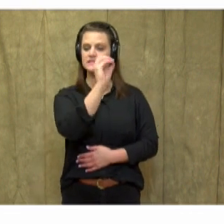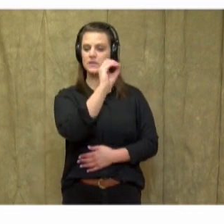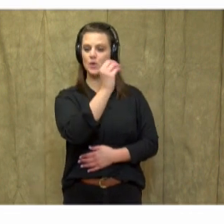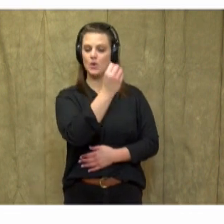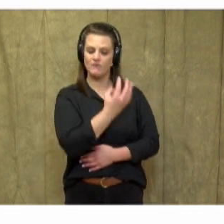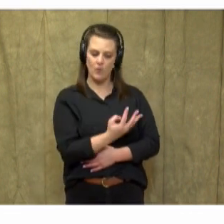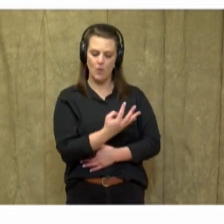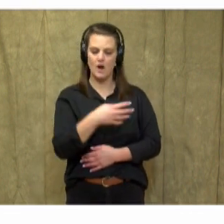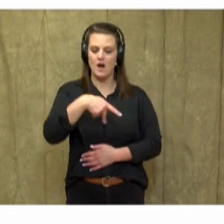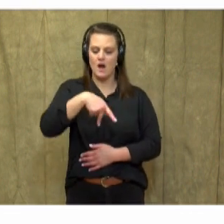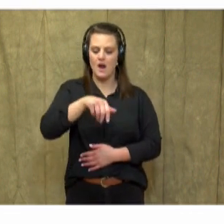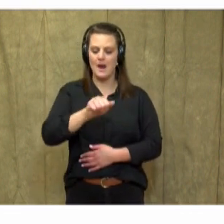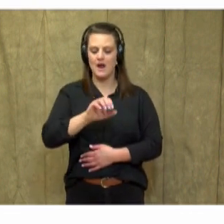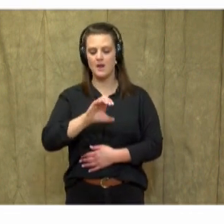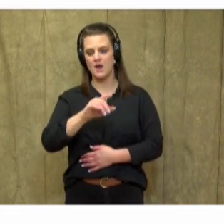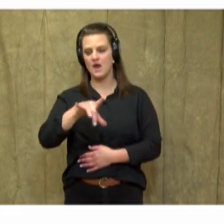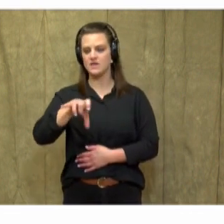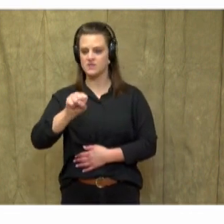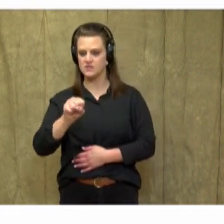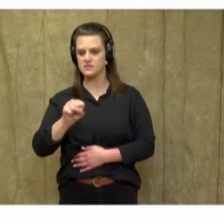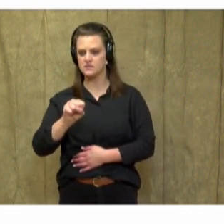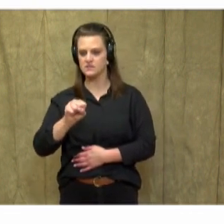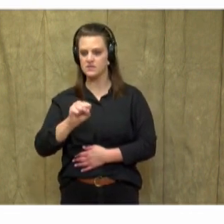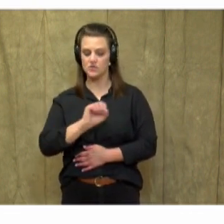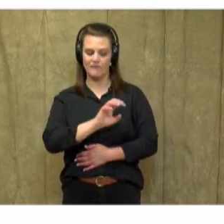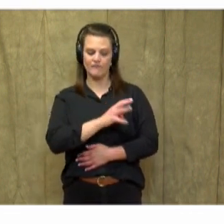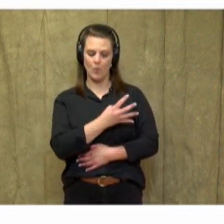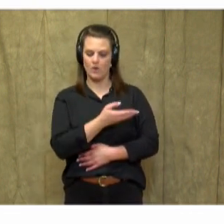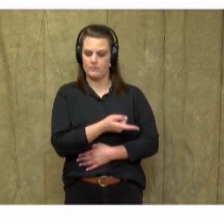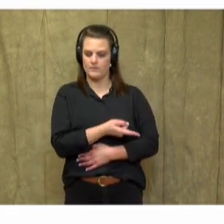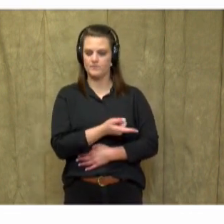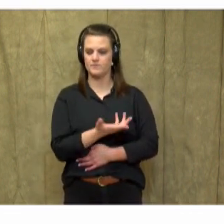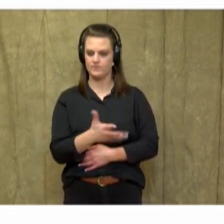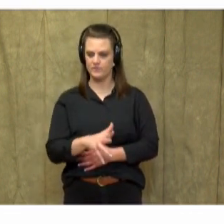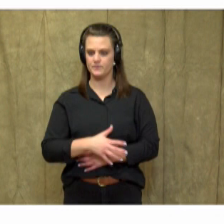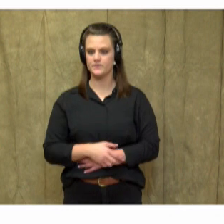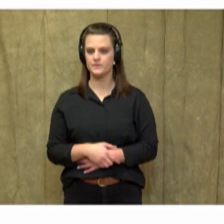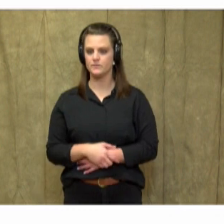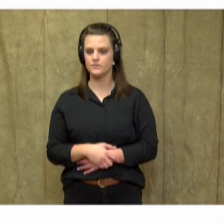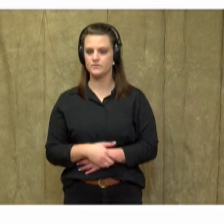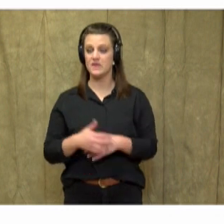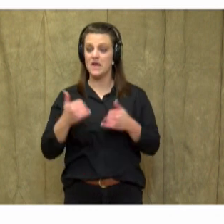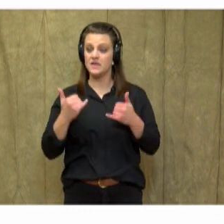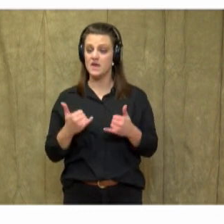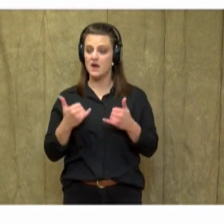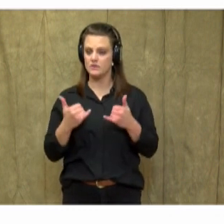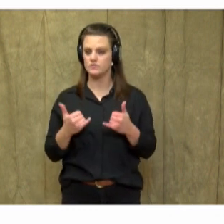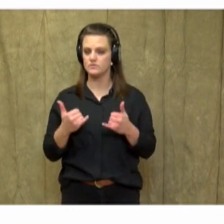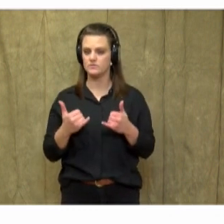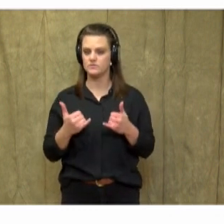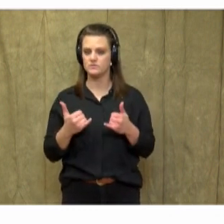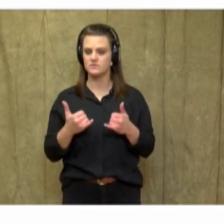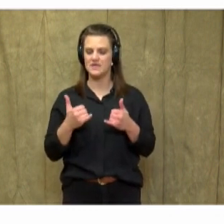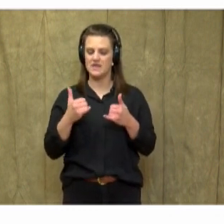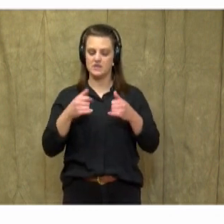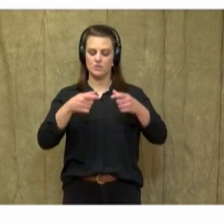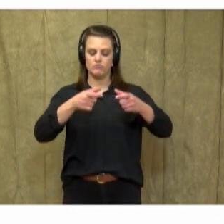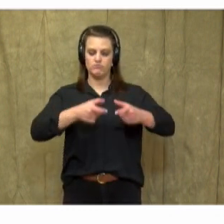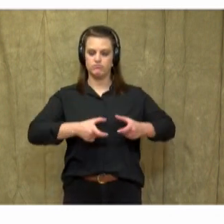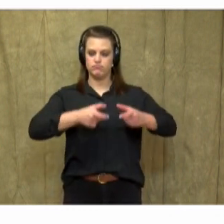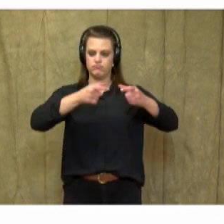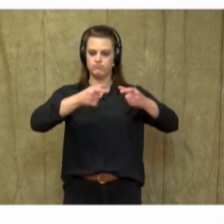to 4 packages, and that is my 4th package. All right, now it says there's